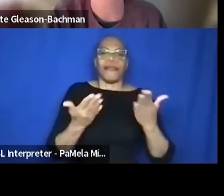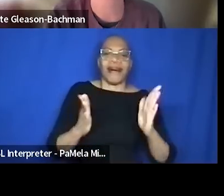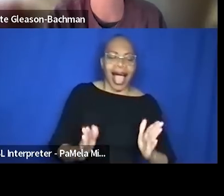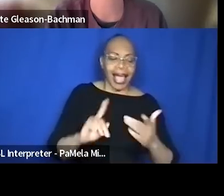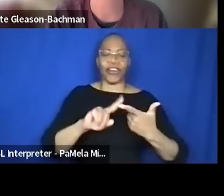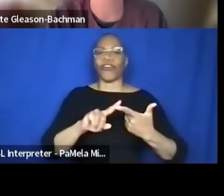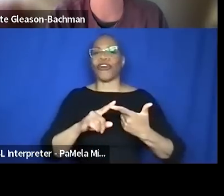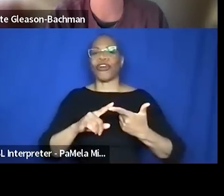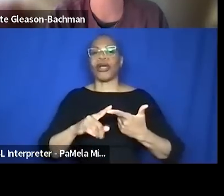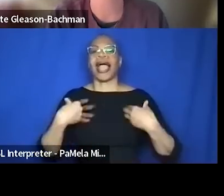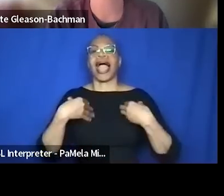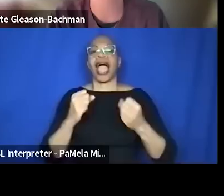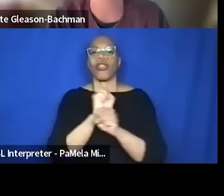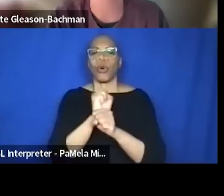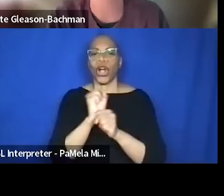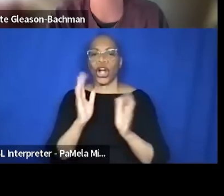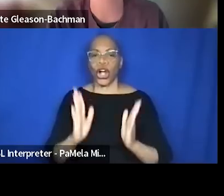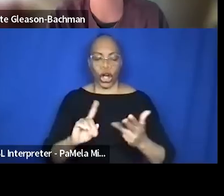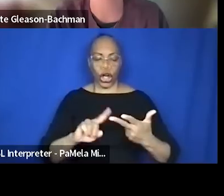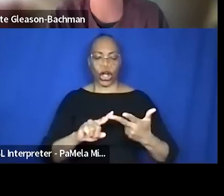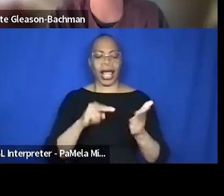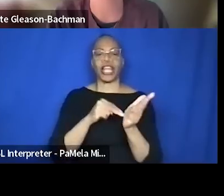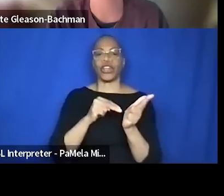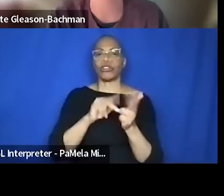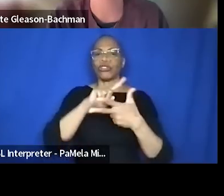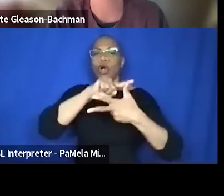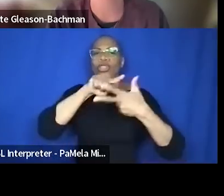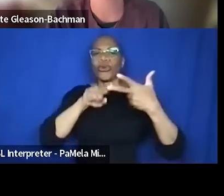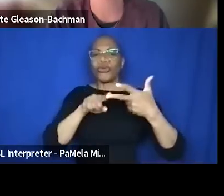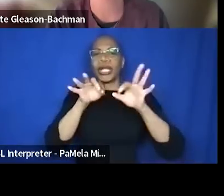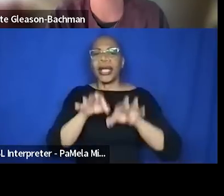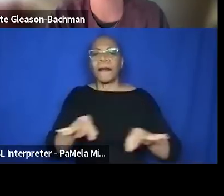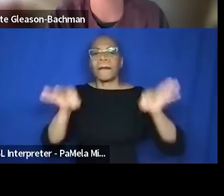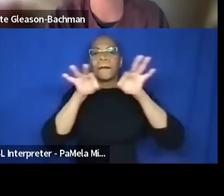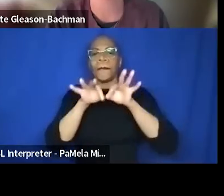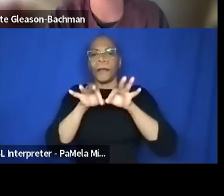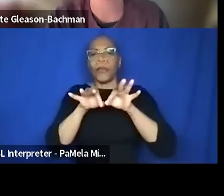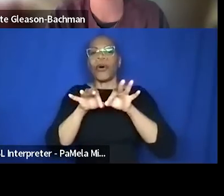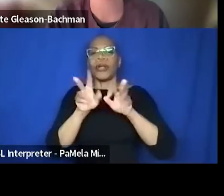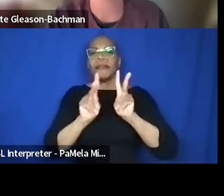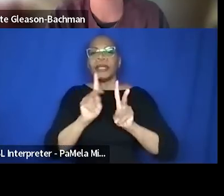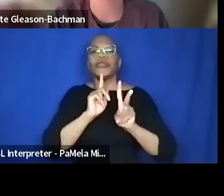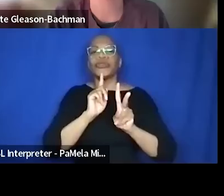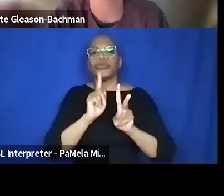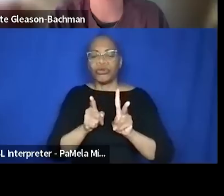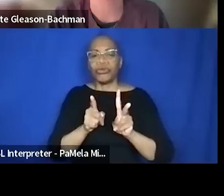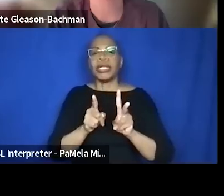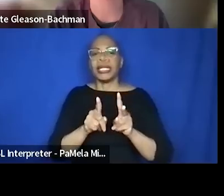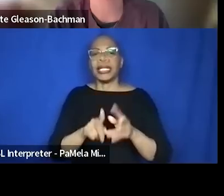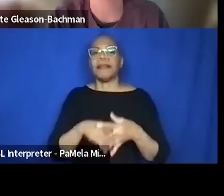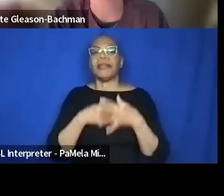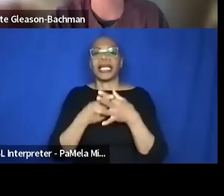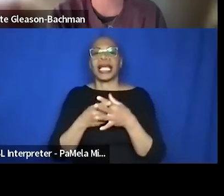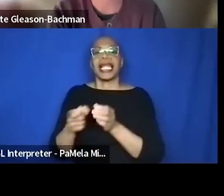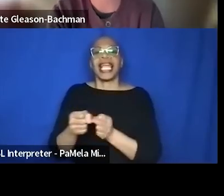a nurse. Those are like 3 essentials that you really need in order to start a street medicine program. So just